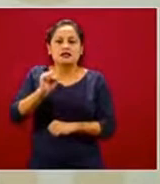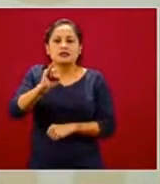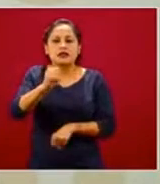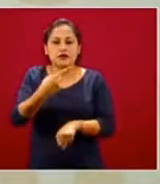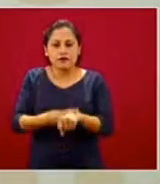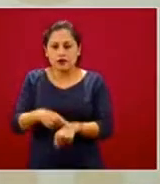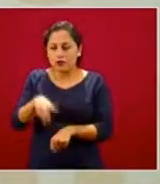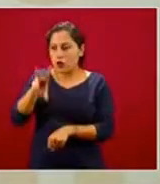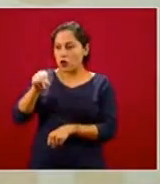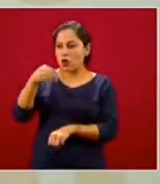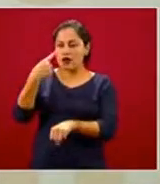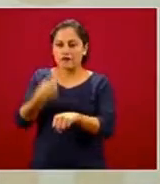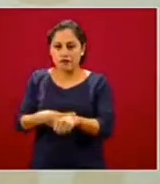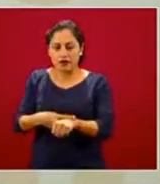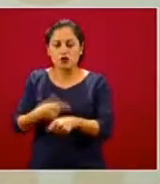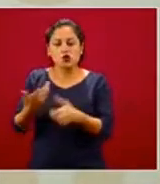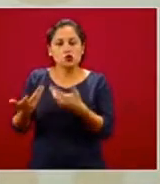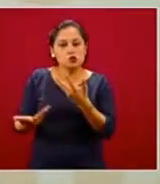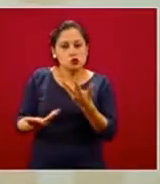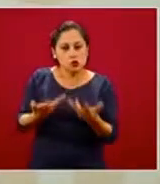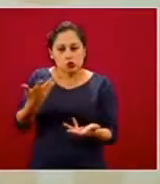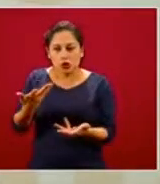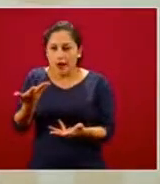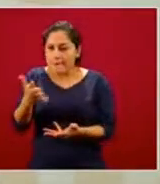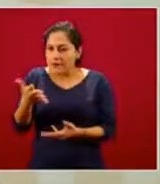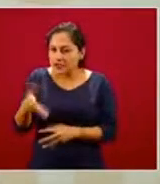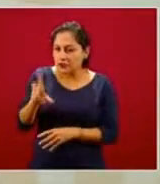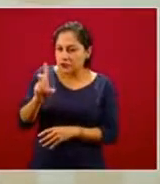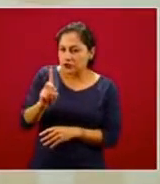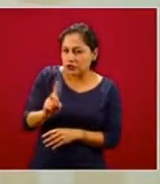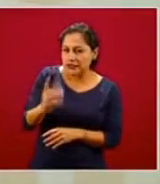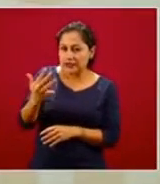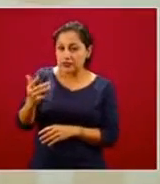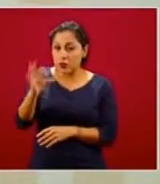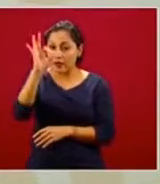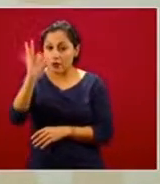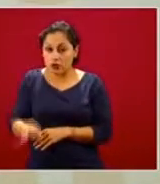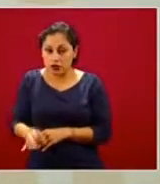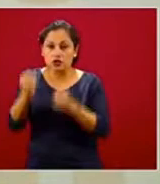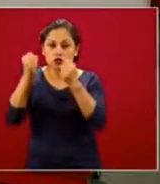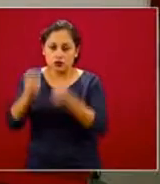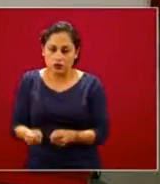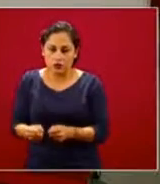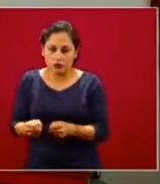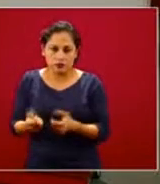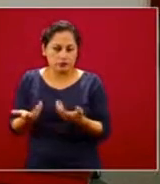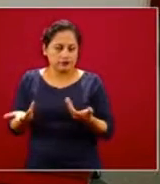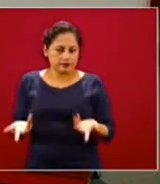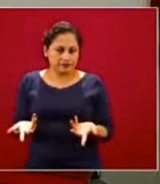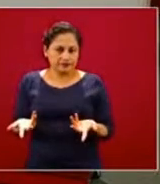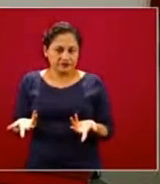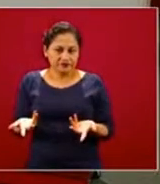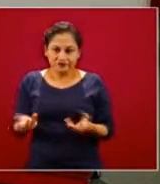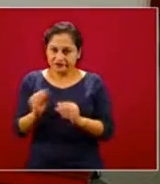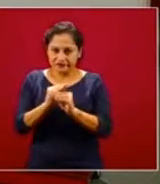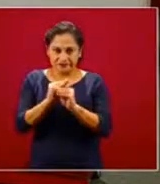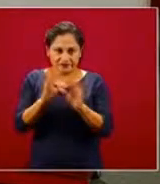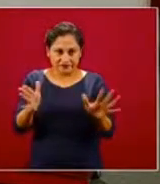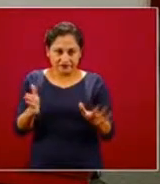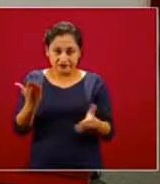and detecting positive cases of only 30 to 50%.